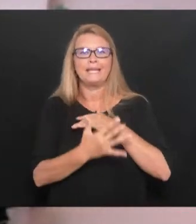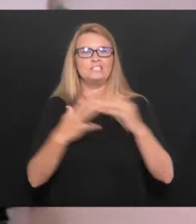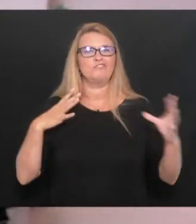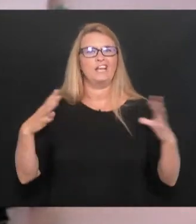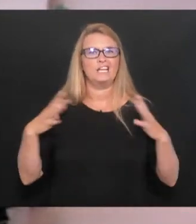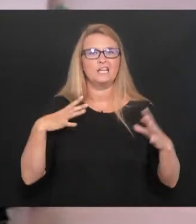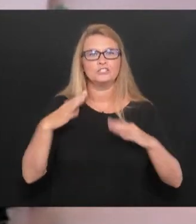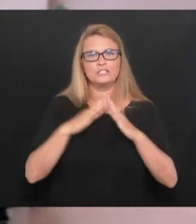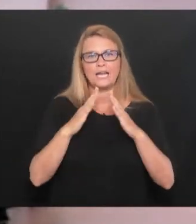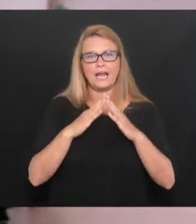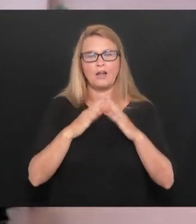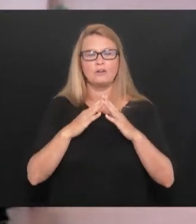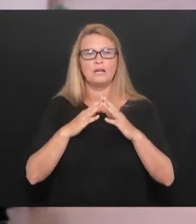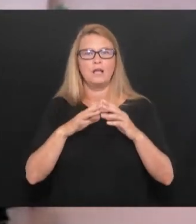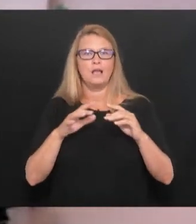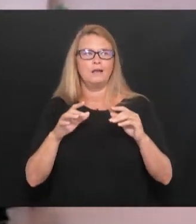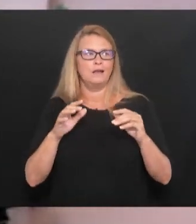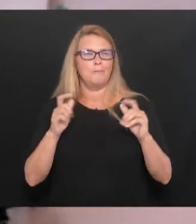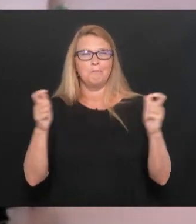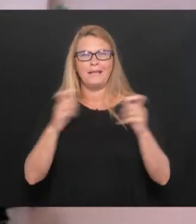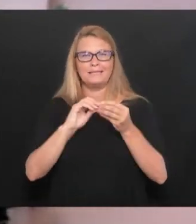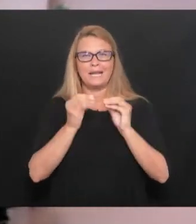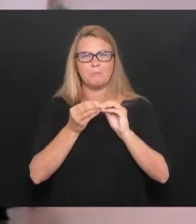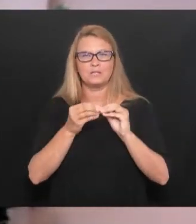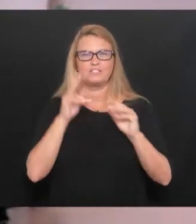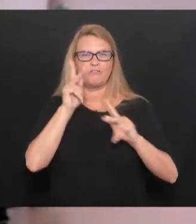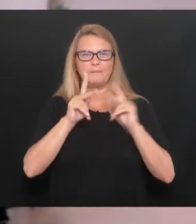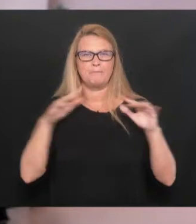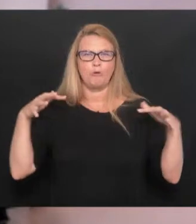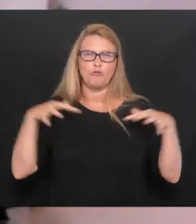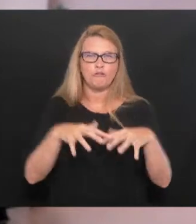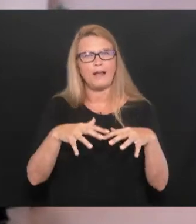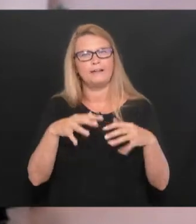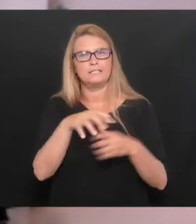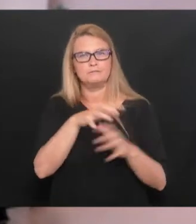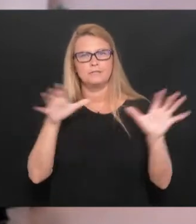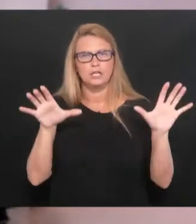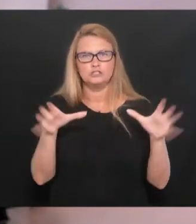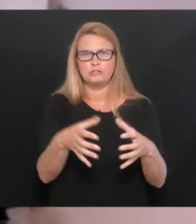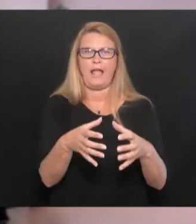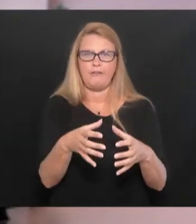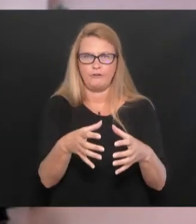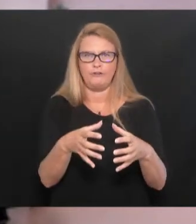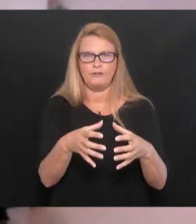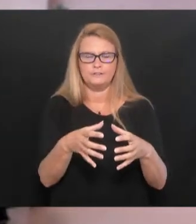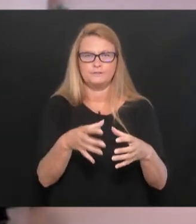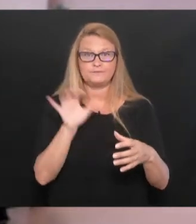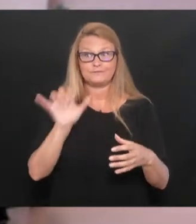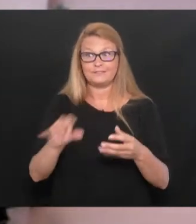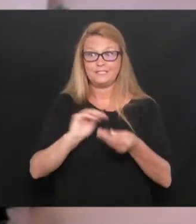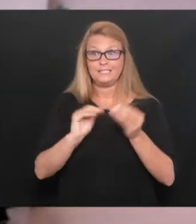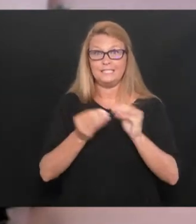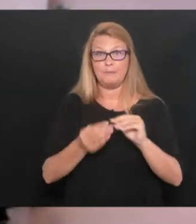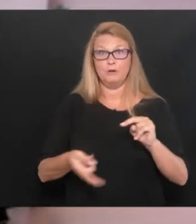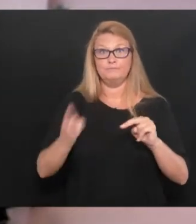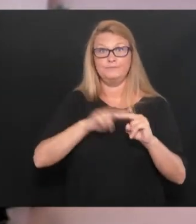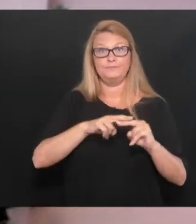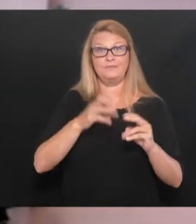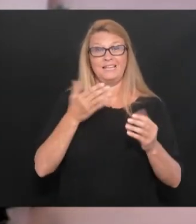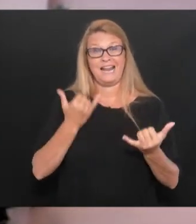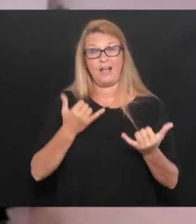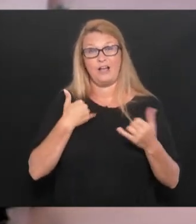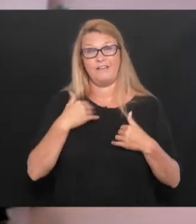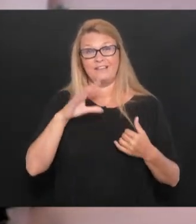tremendous numbers of close contacts between people. And the number has risen up well over 800 now of people that